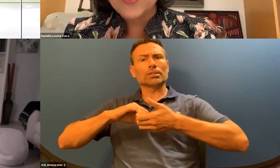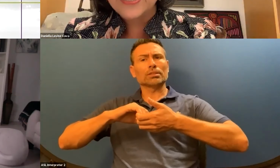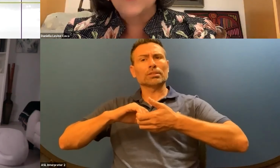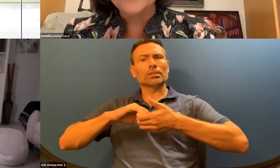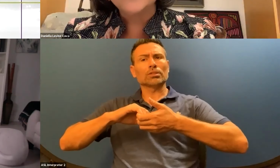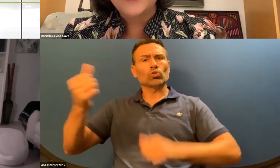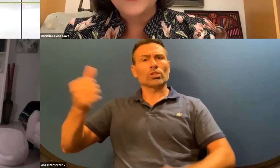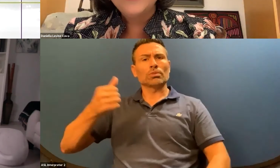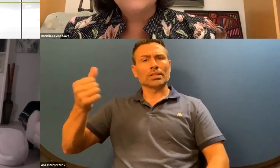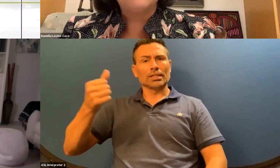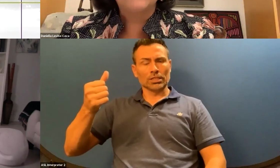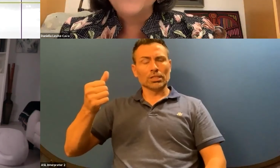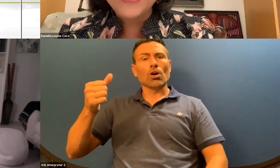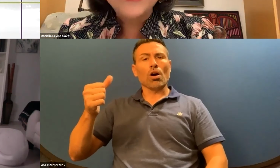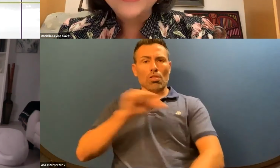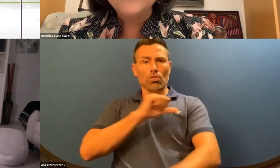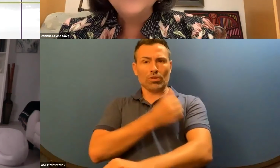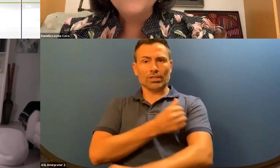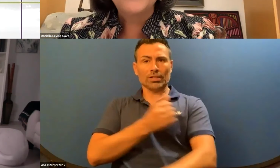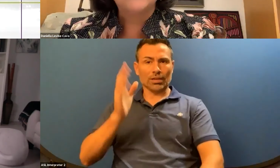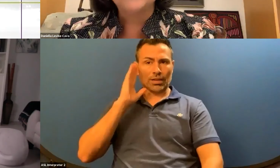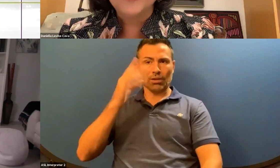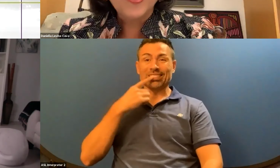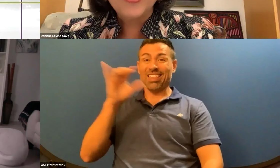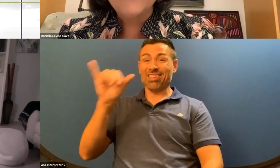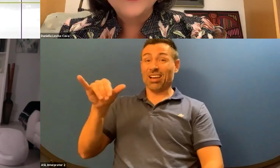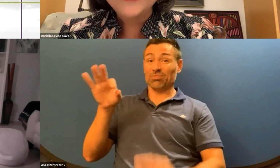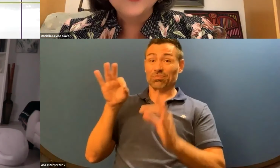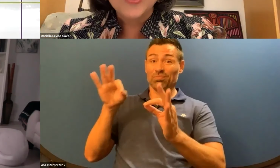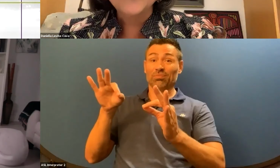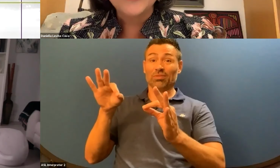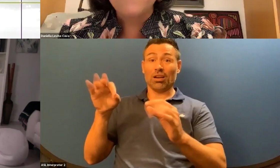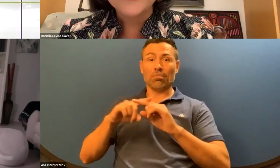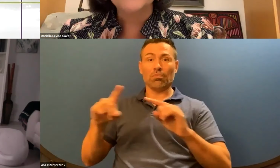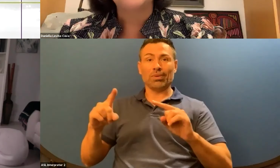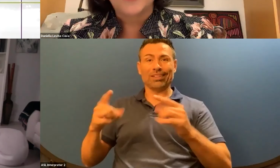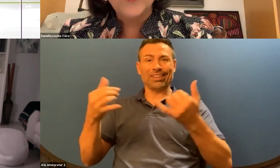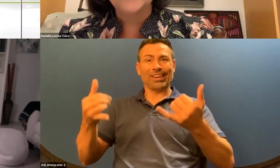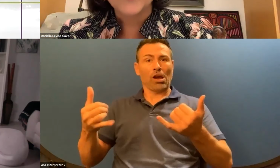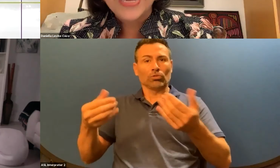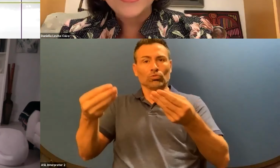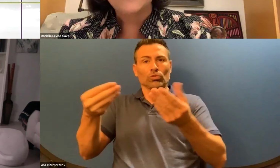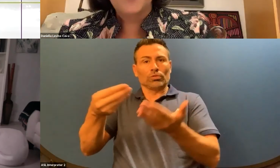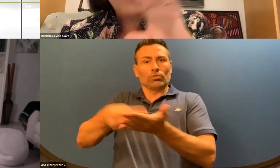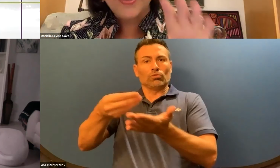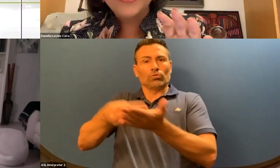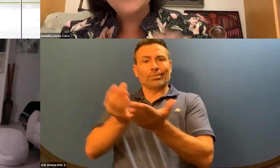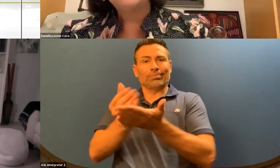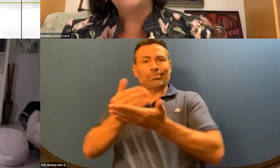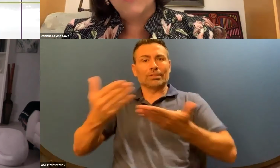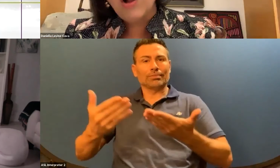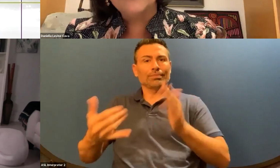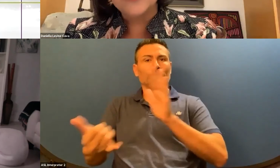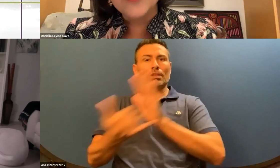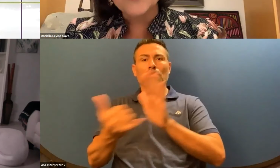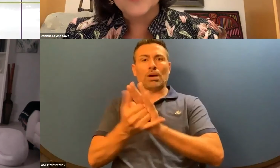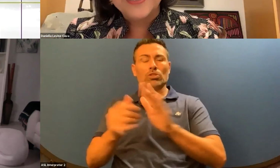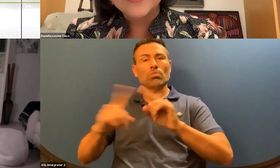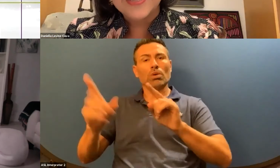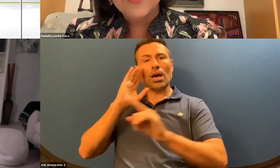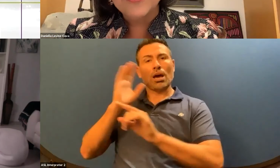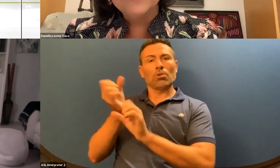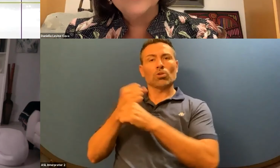transportation authority. And I will say that that would be ideal, but under the current funding structure, it's not possible. But I would create a body where all of those